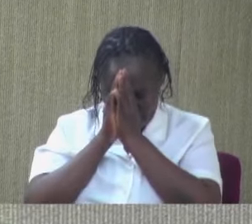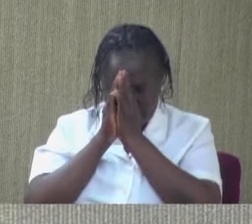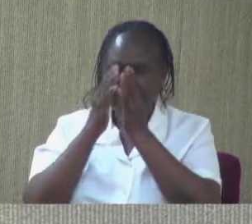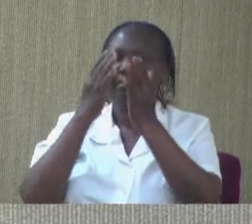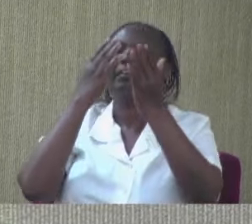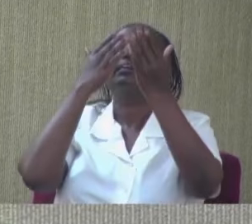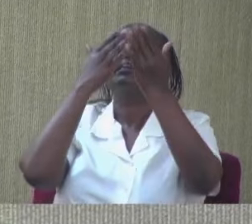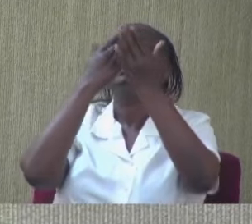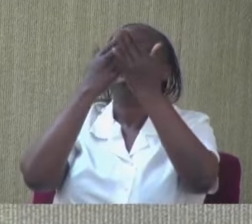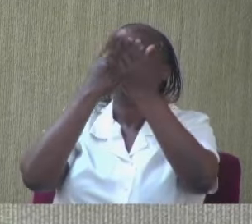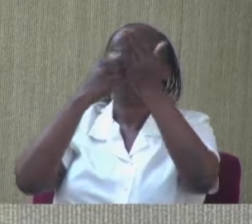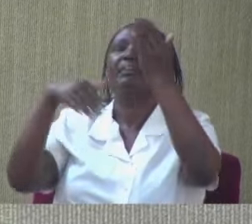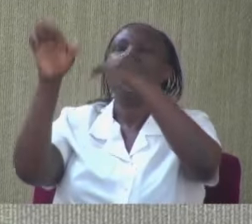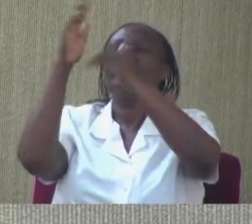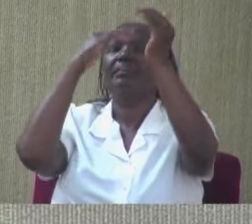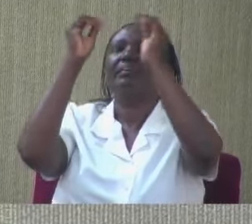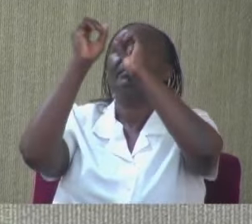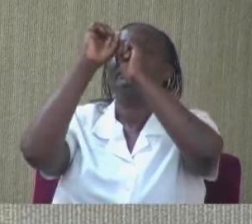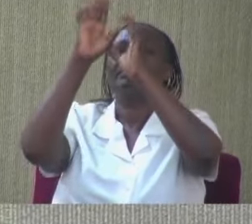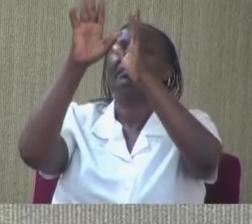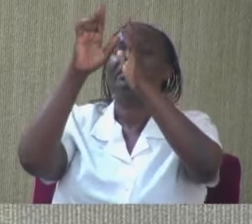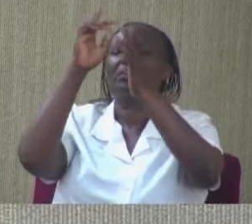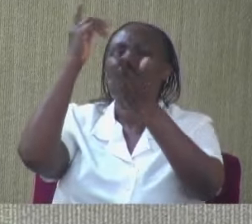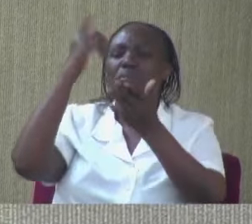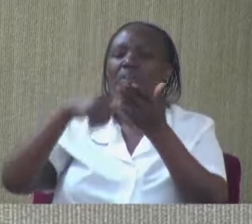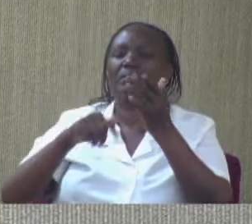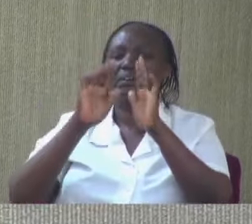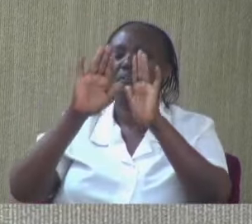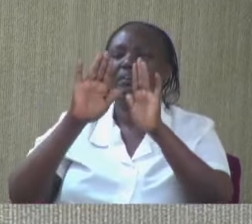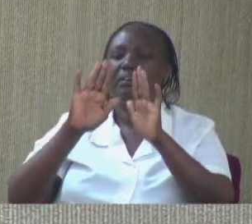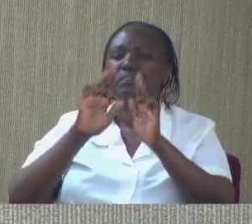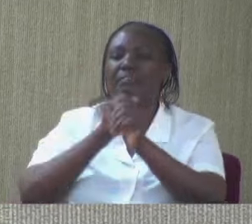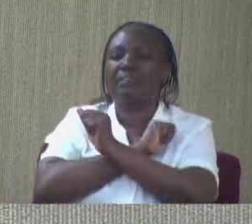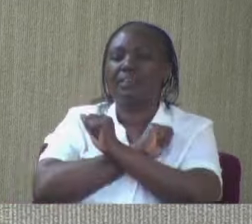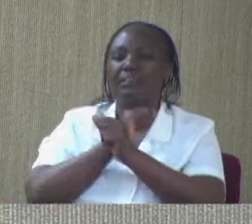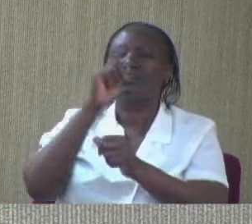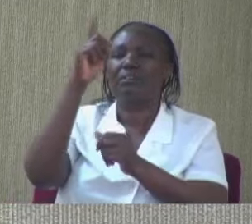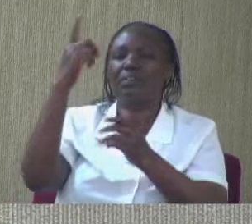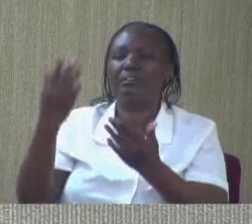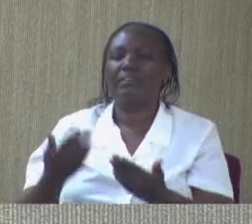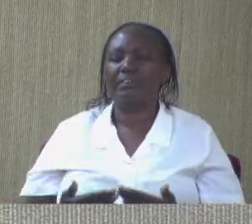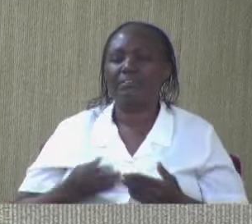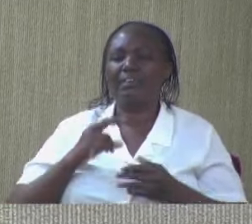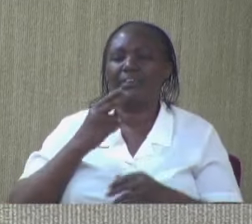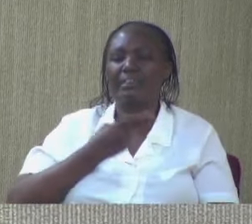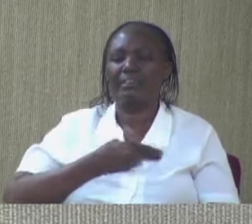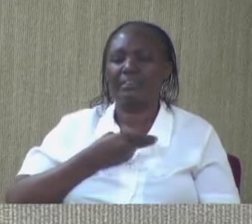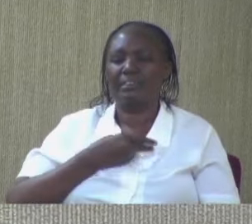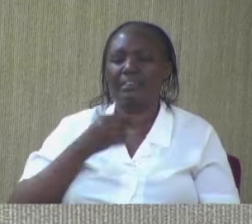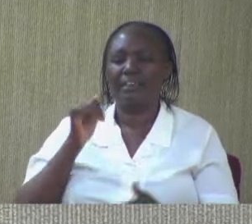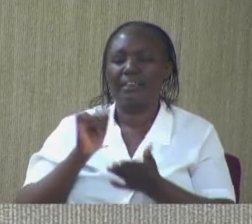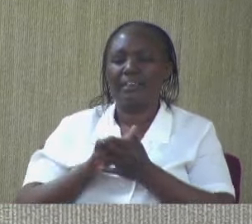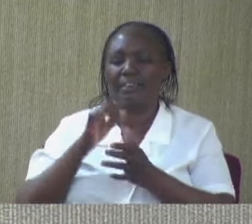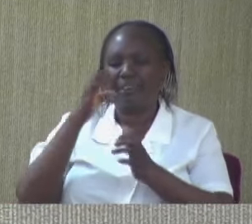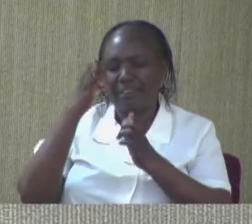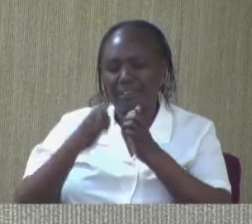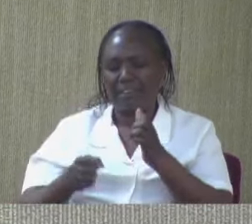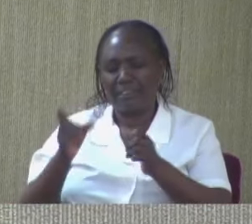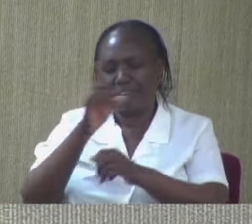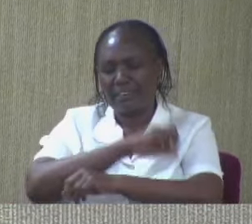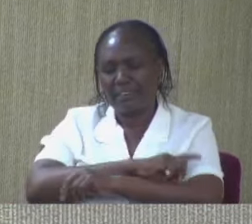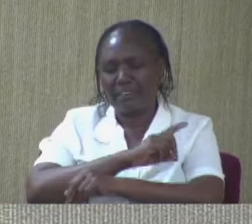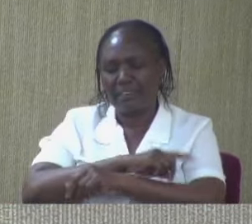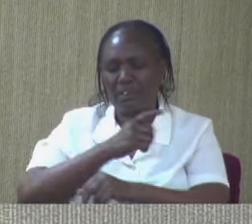Thank you, Heavenly Father. What a wondrous love you have given to us, that in these last days we are